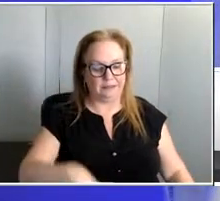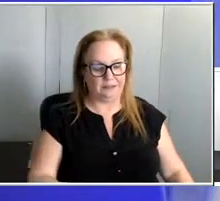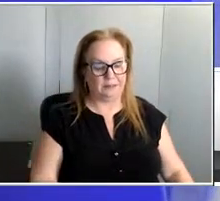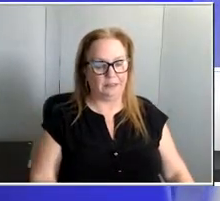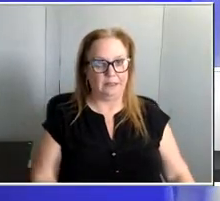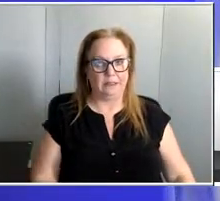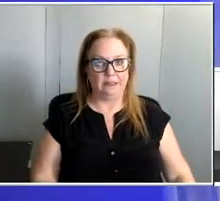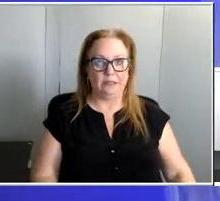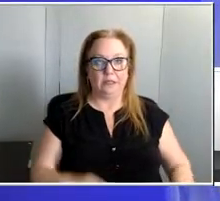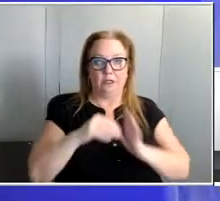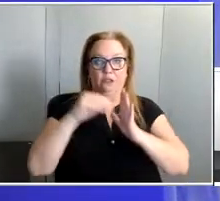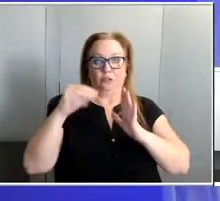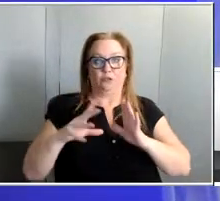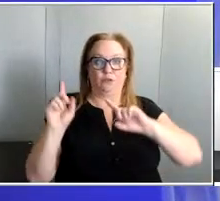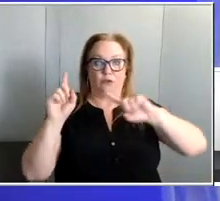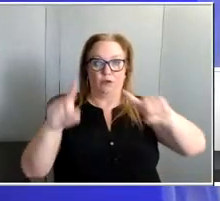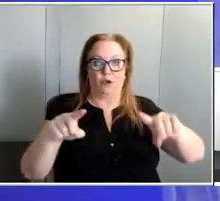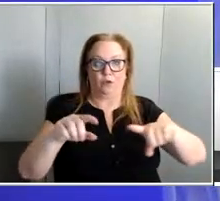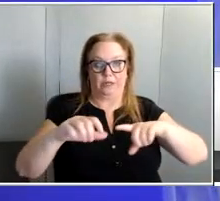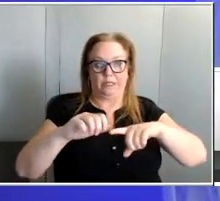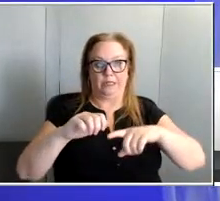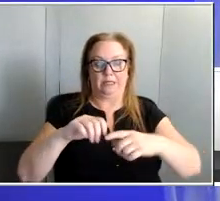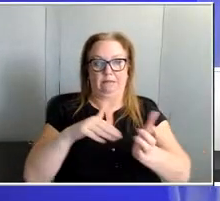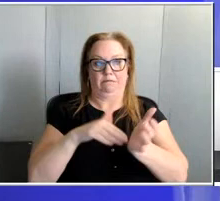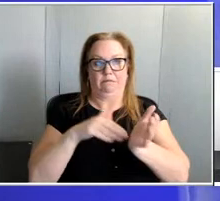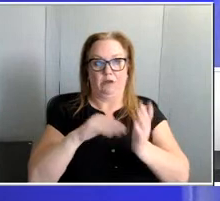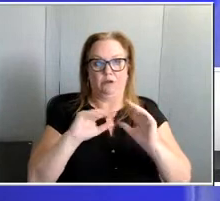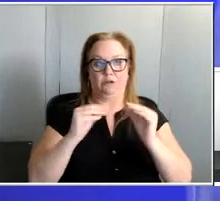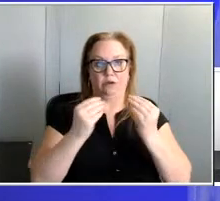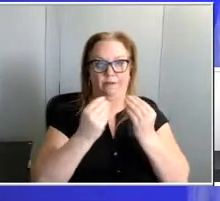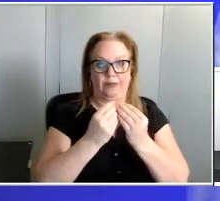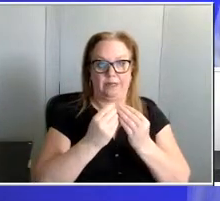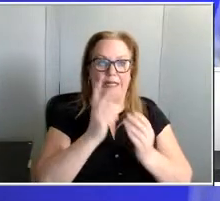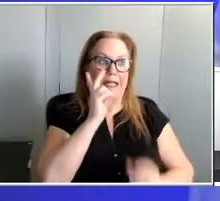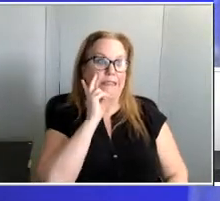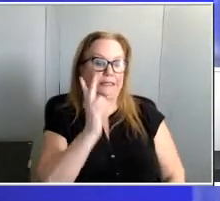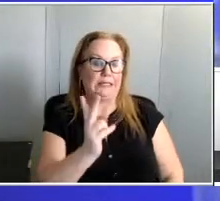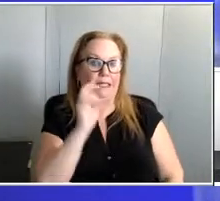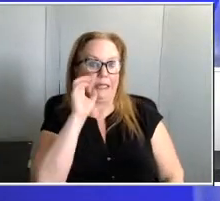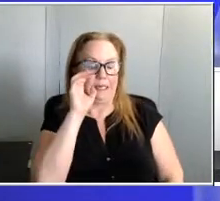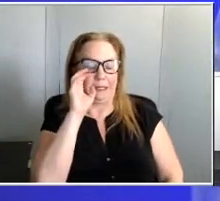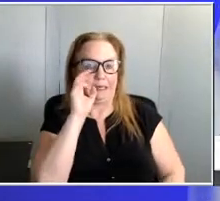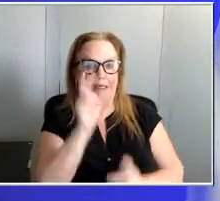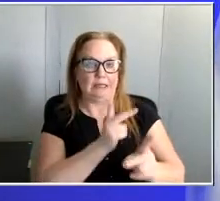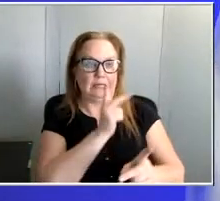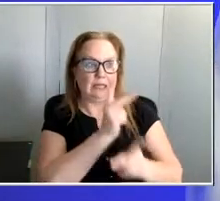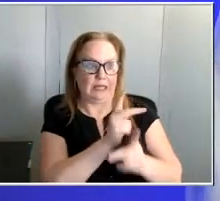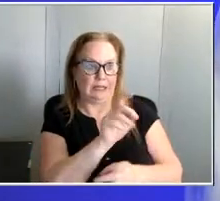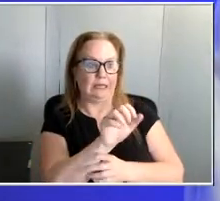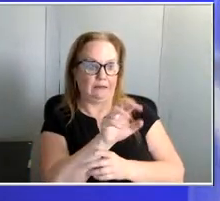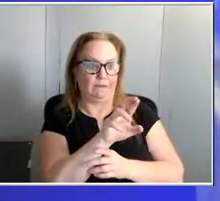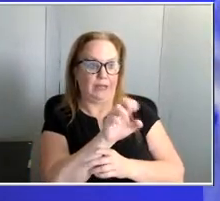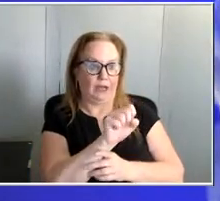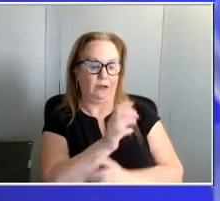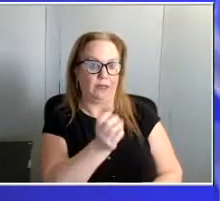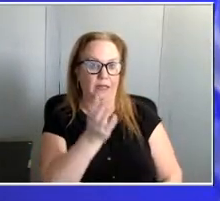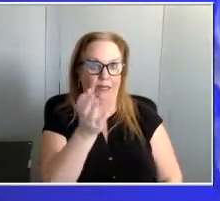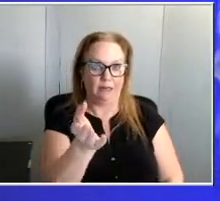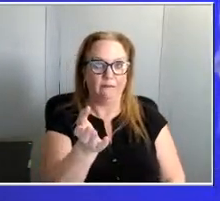having students go to these practices and see the kind of care that can be given,